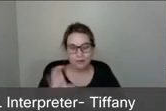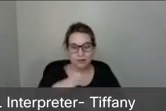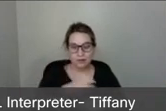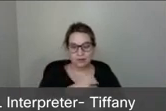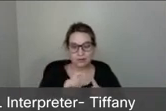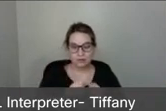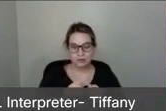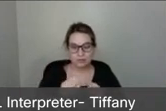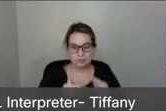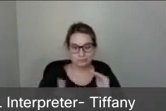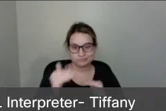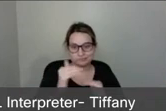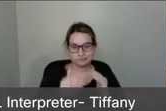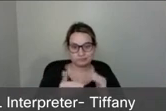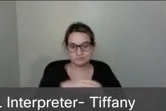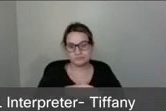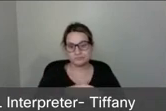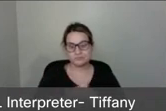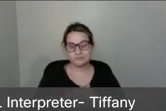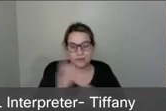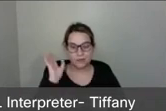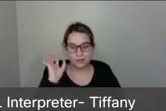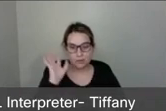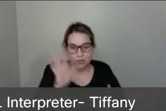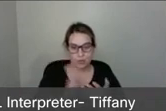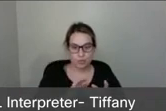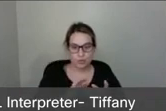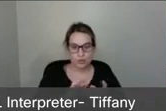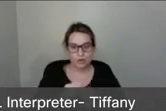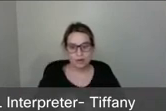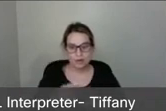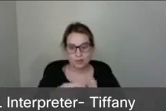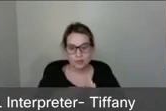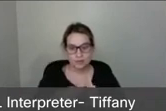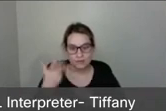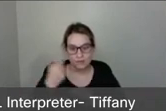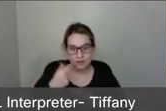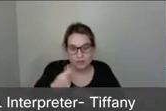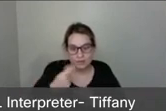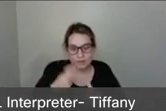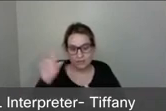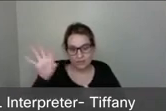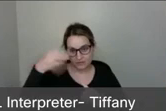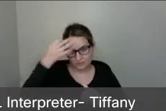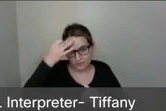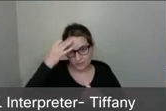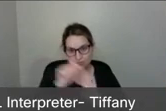district overlap, therefore diluting representation and funding for us from the federal and the state